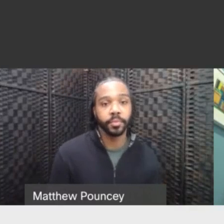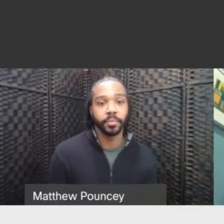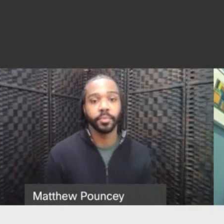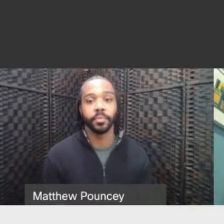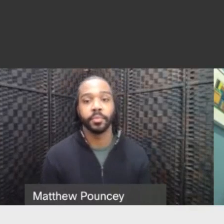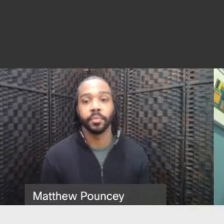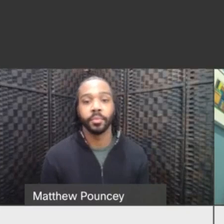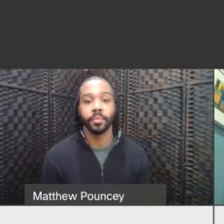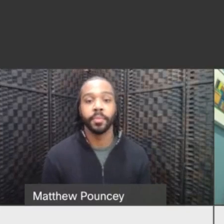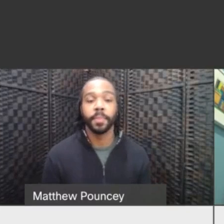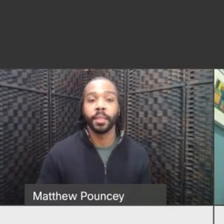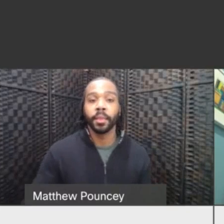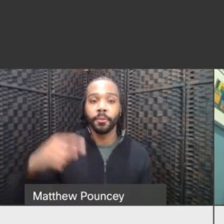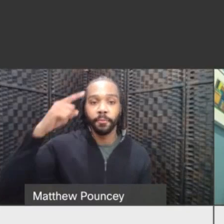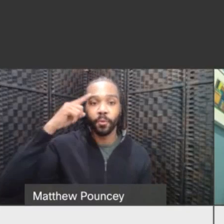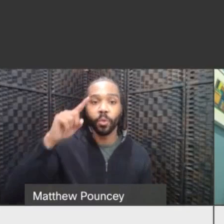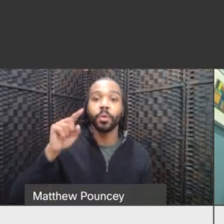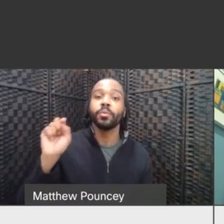For people who